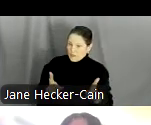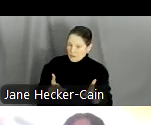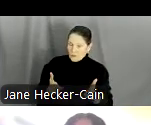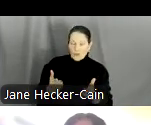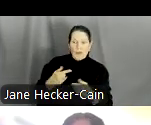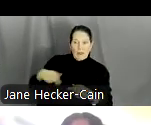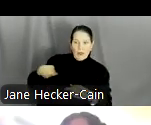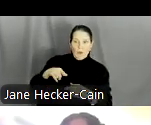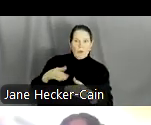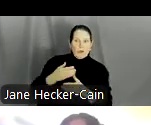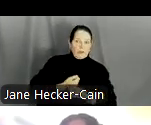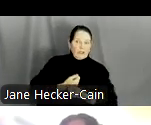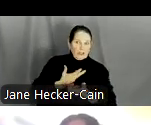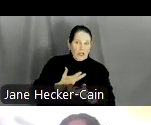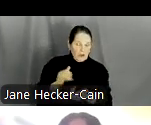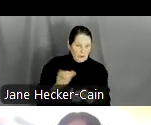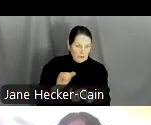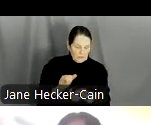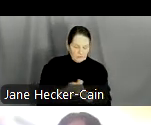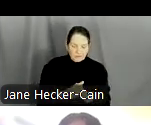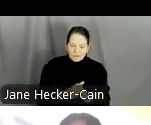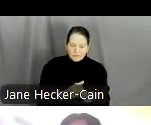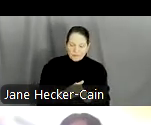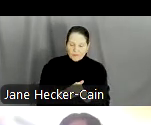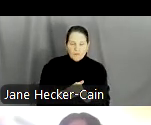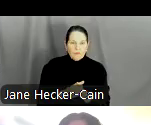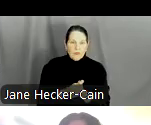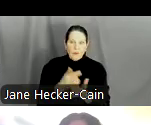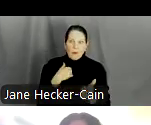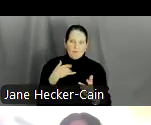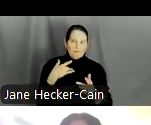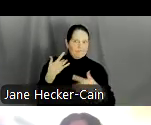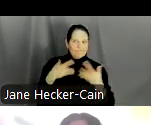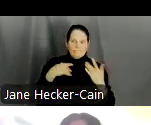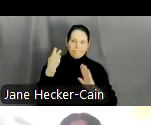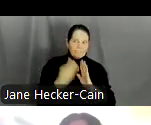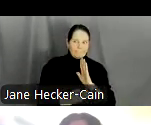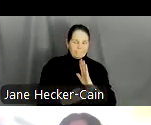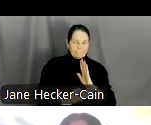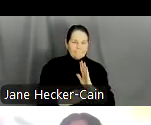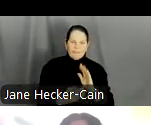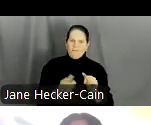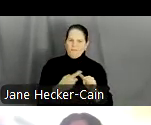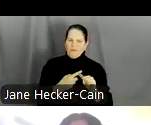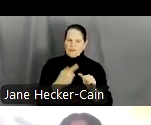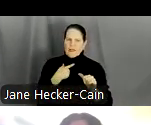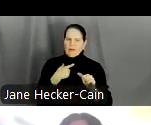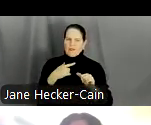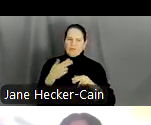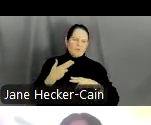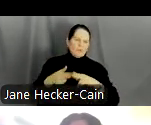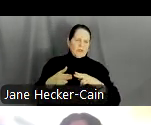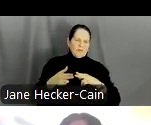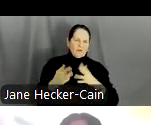share. So excited to jump into that. I'm going to start with just a very brief overview of